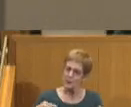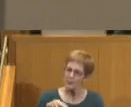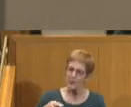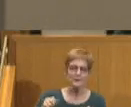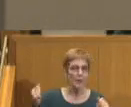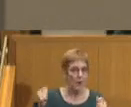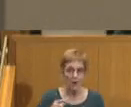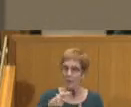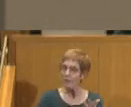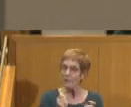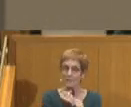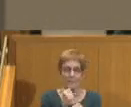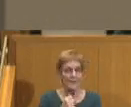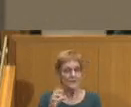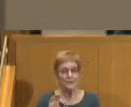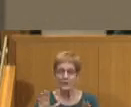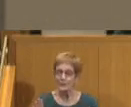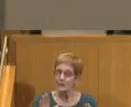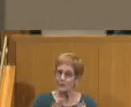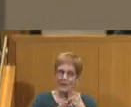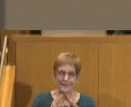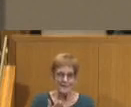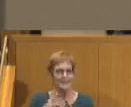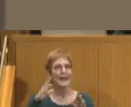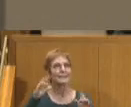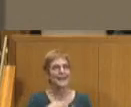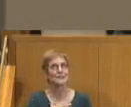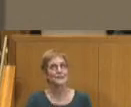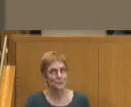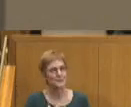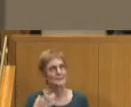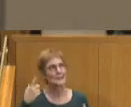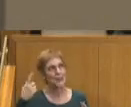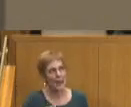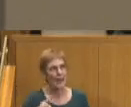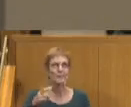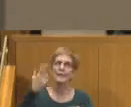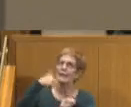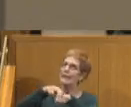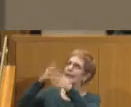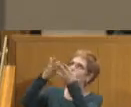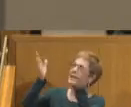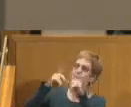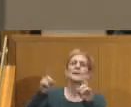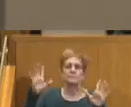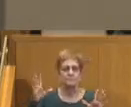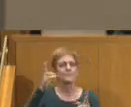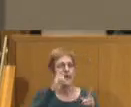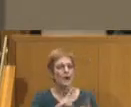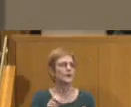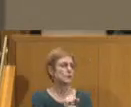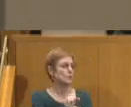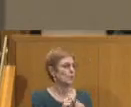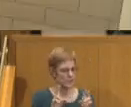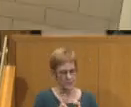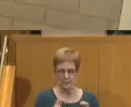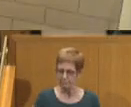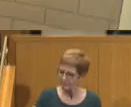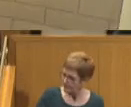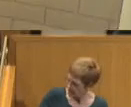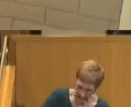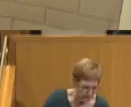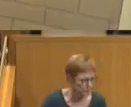even know, I think about Charlotte, North Carolina, and I think about how we're all willing to work together, by and large, with people that we might not